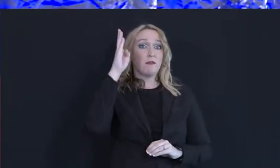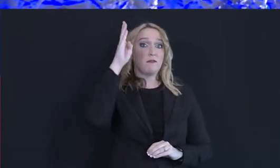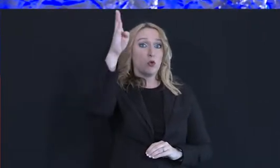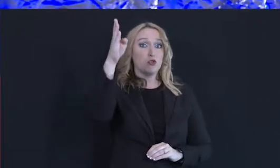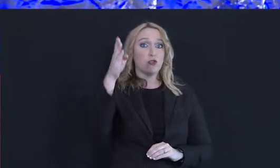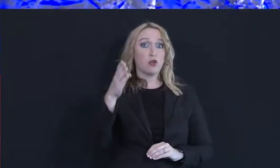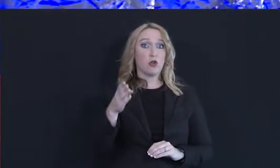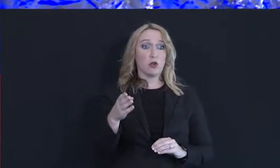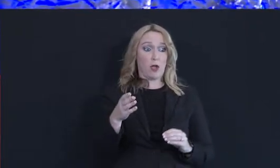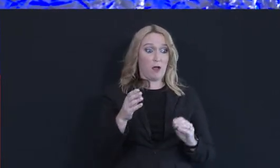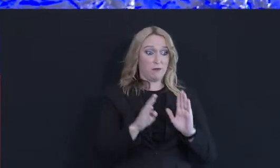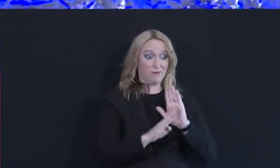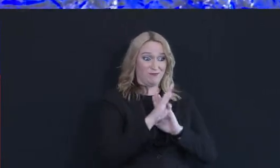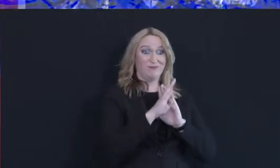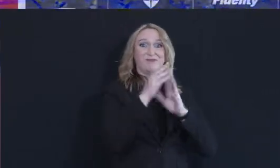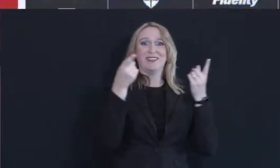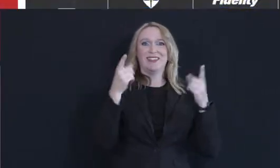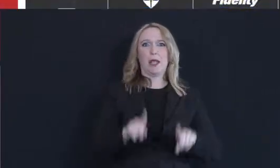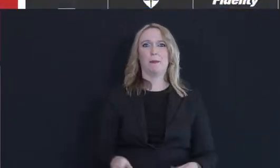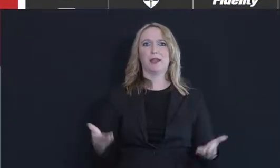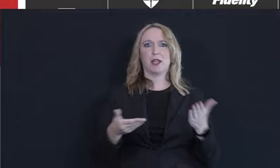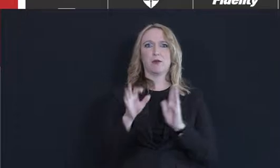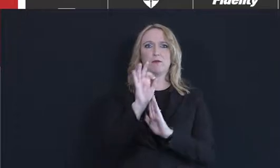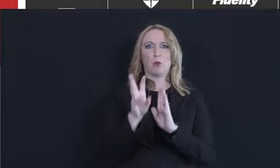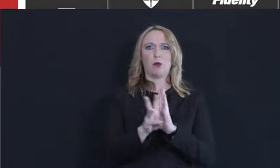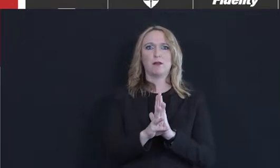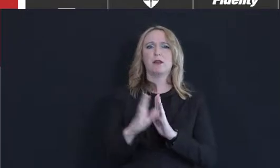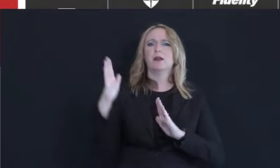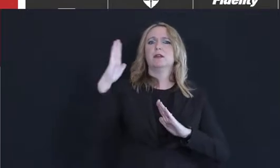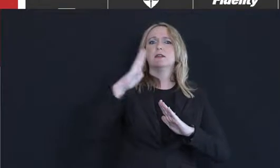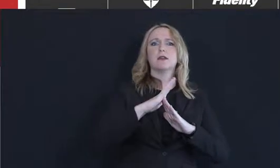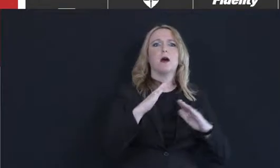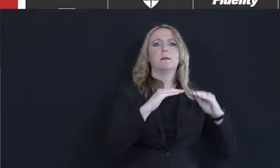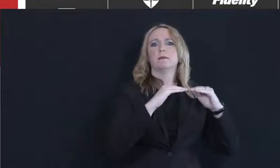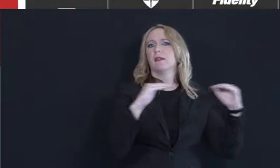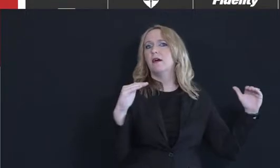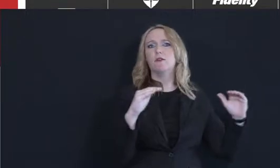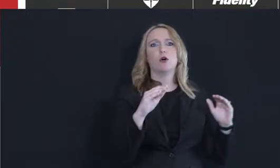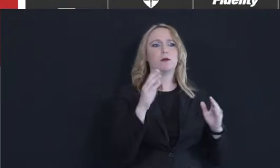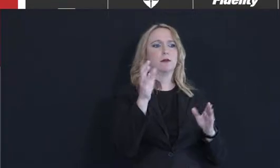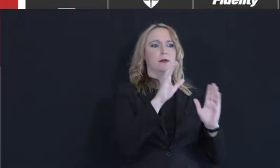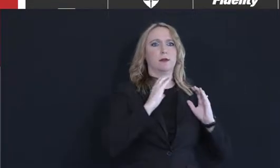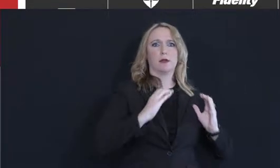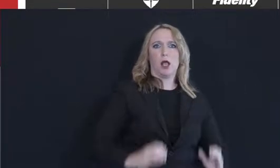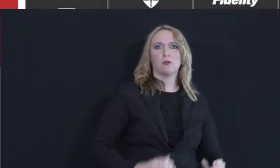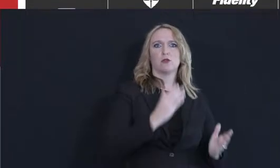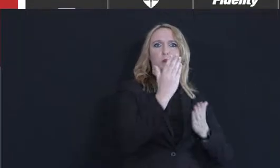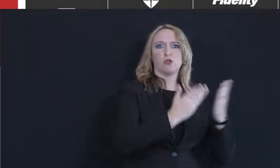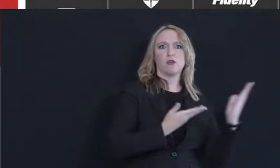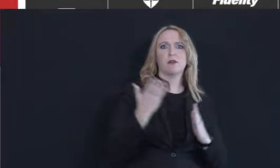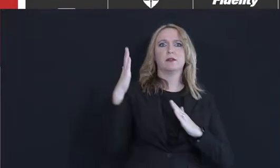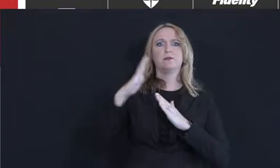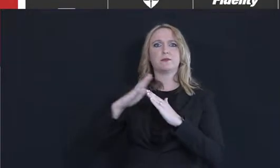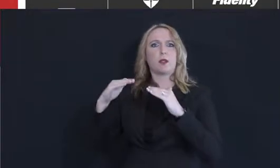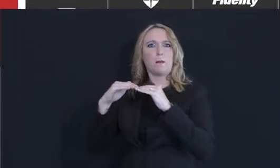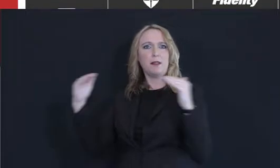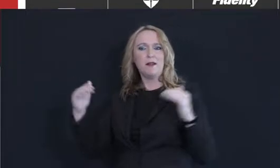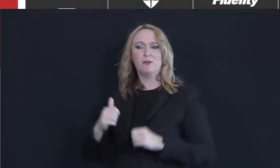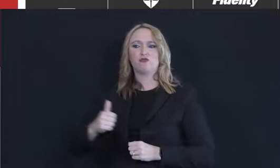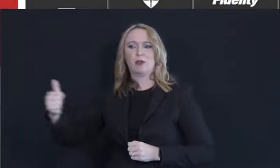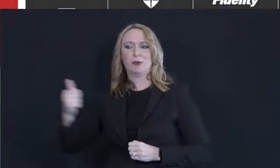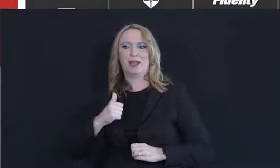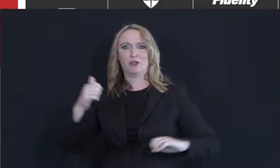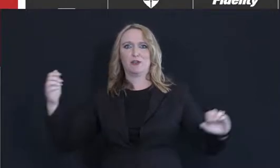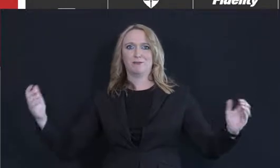Worth world-class customer service and world-class cities also accompanied by world-class transportation